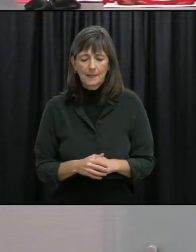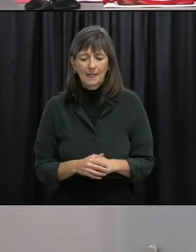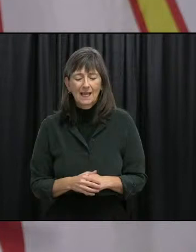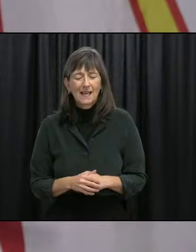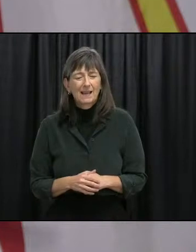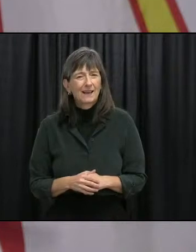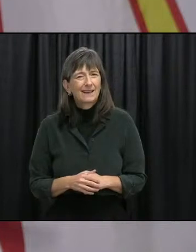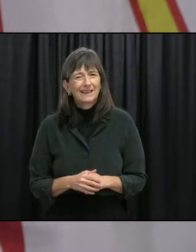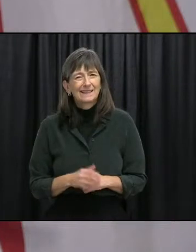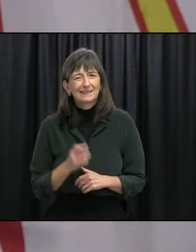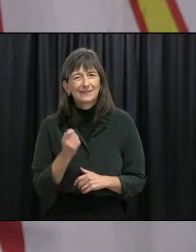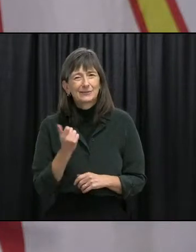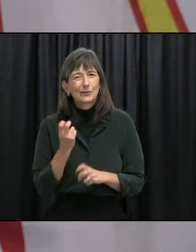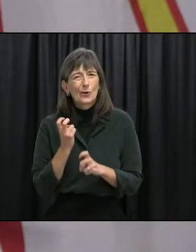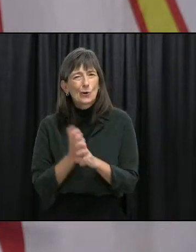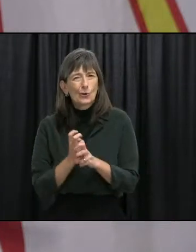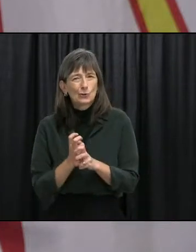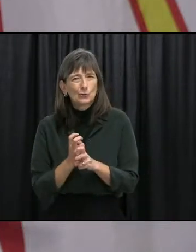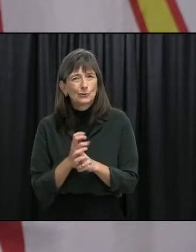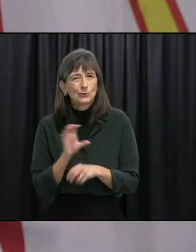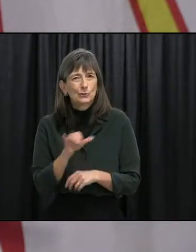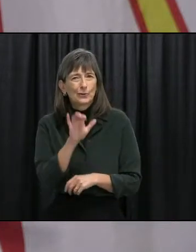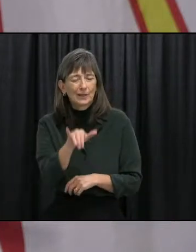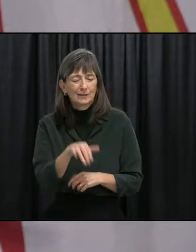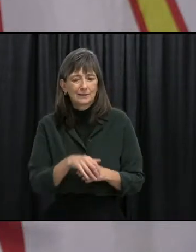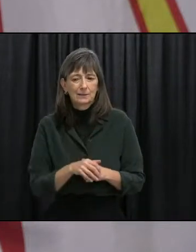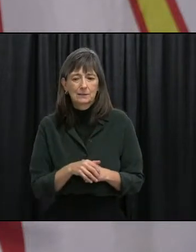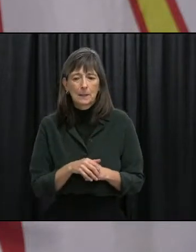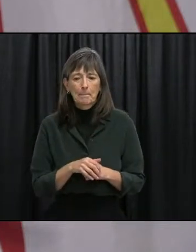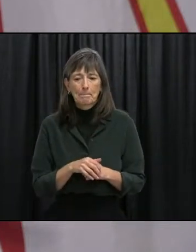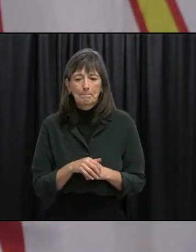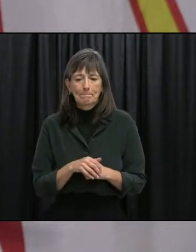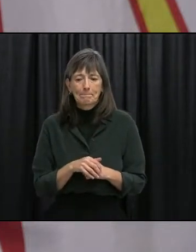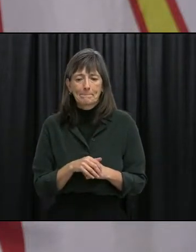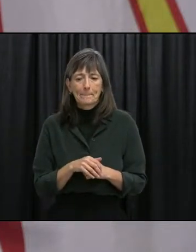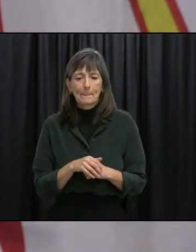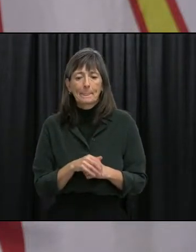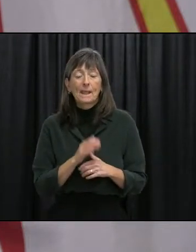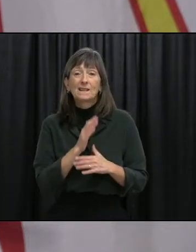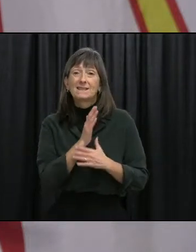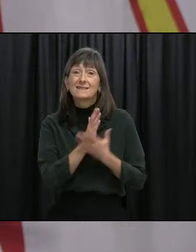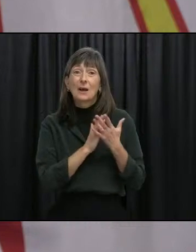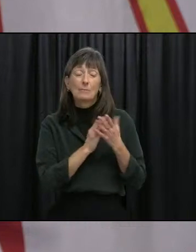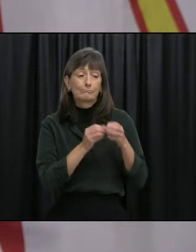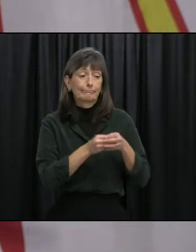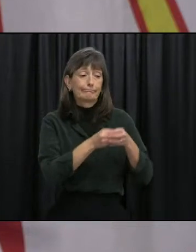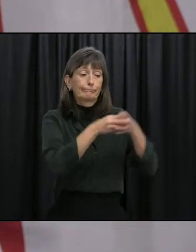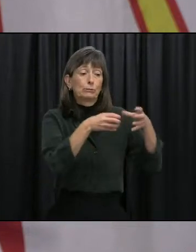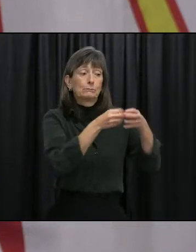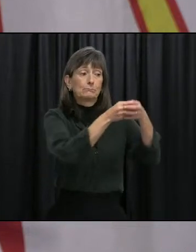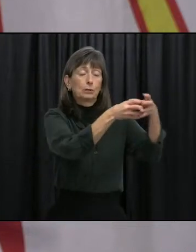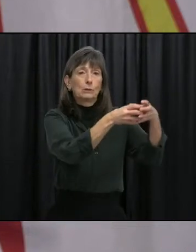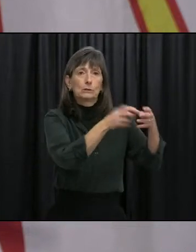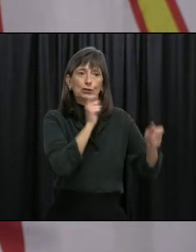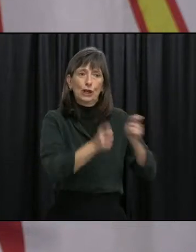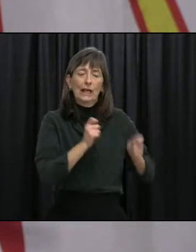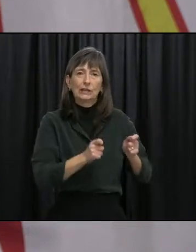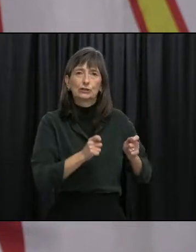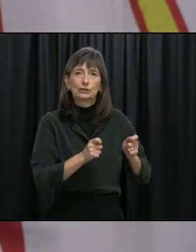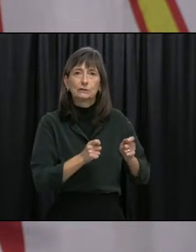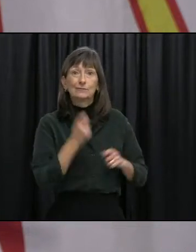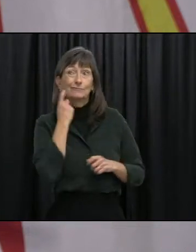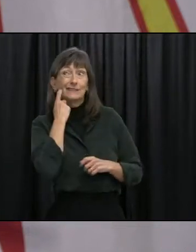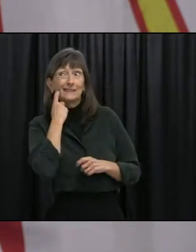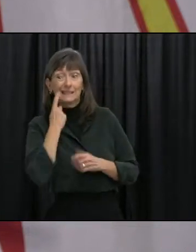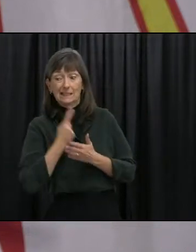bit difficult to do. Those areas change all the time. We've seen, in the past